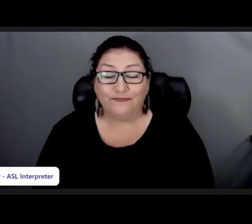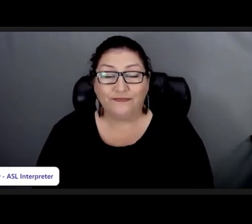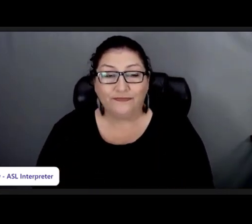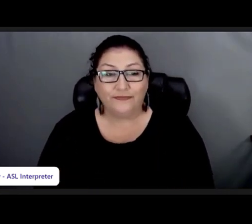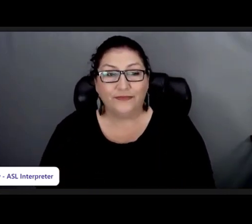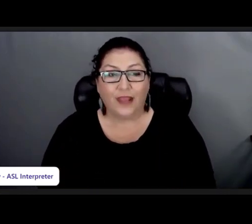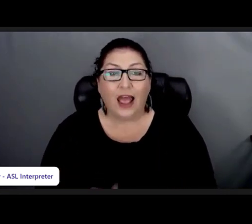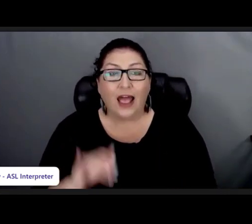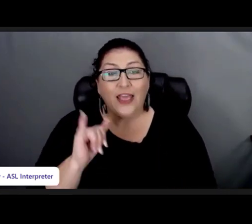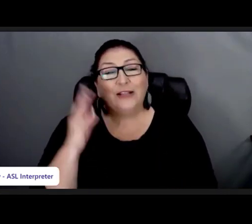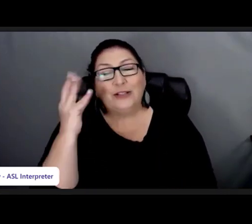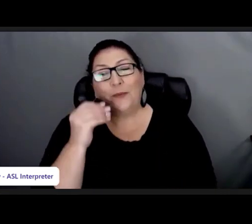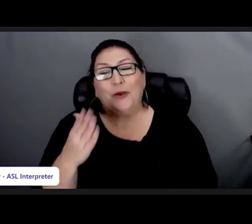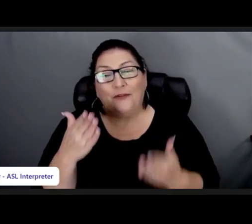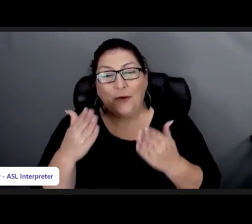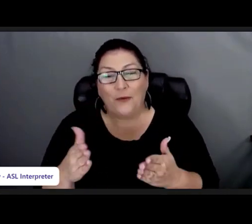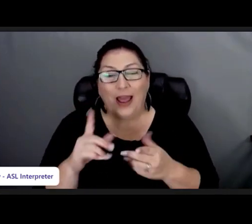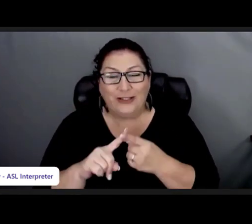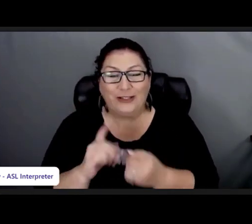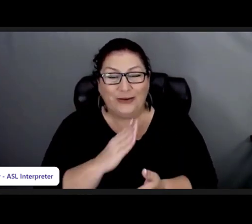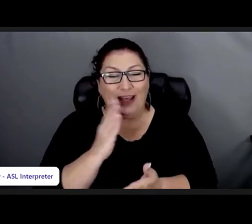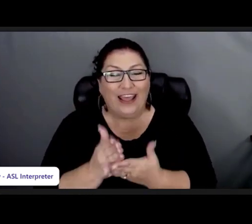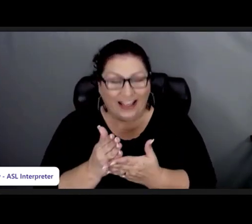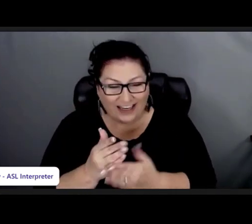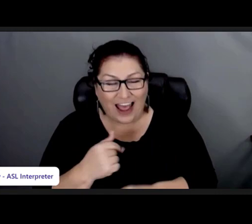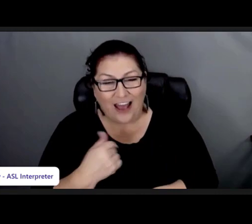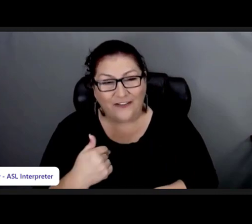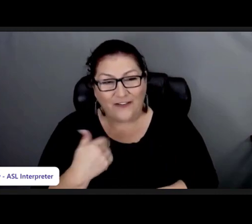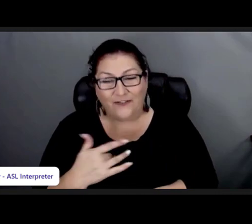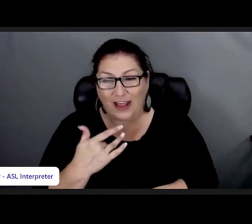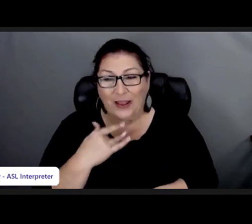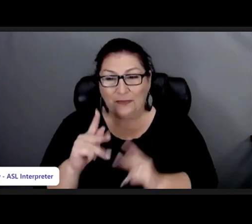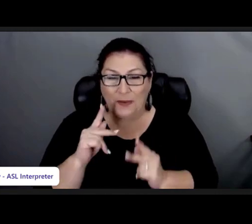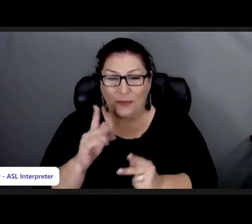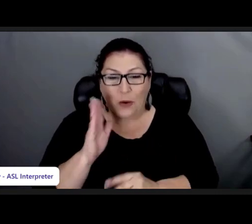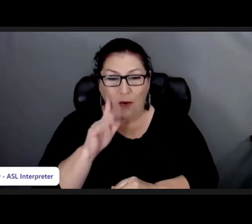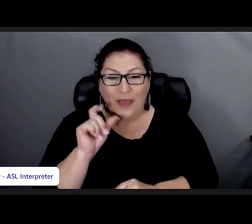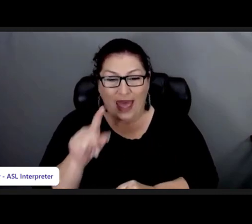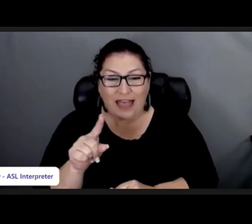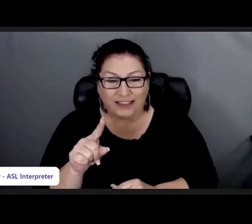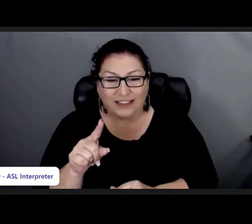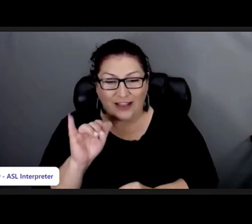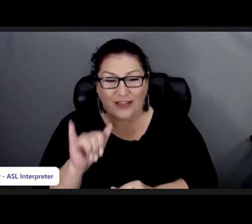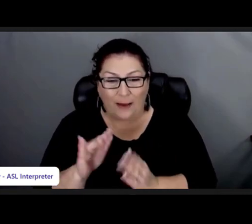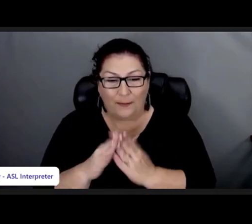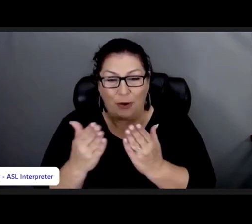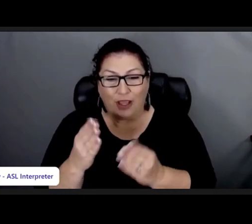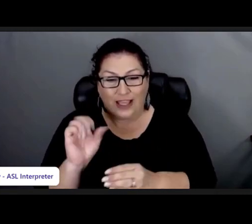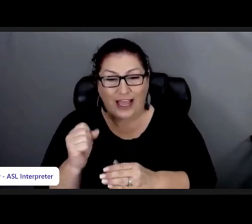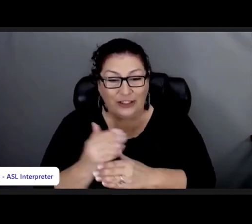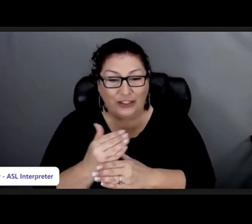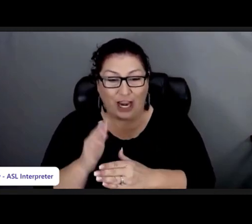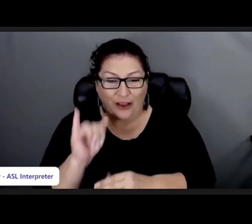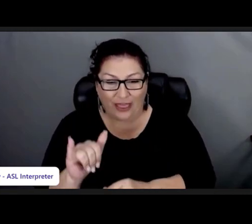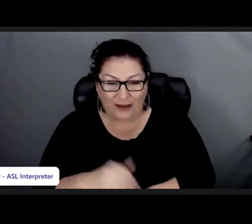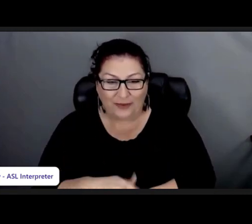That's a beautiful way to end off. And Sudi, I have a feeling people will probably be asking for what that book is. So maybe you can share that.